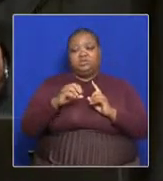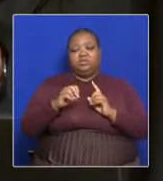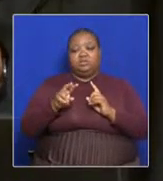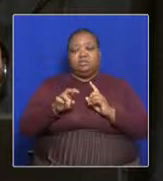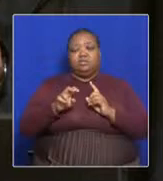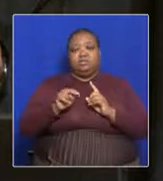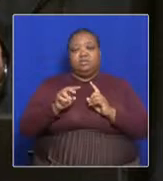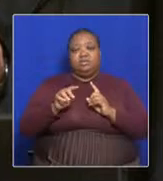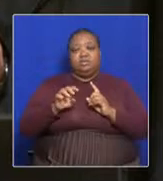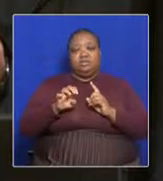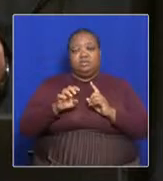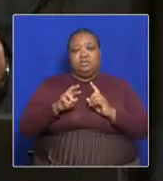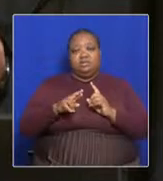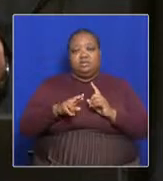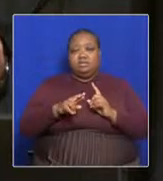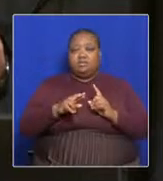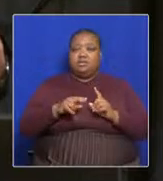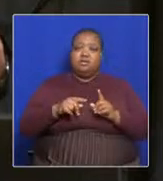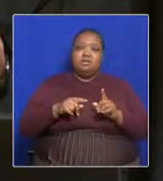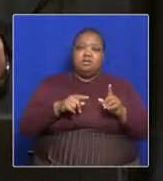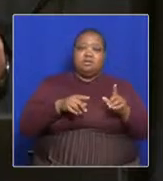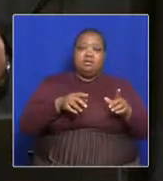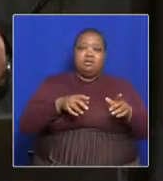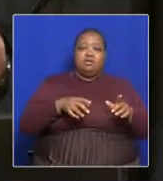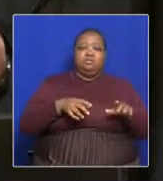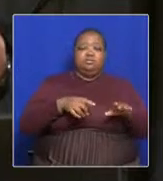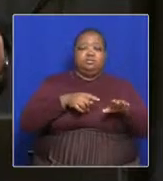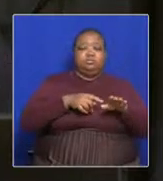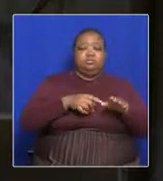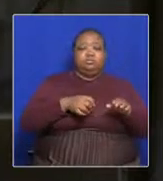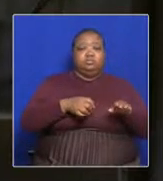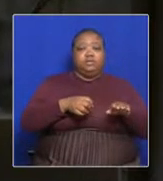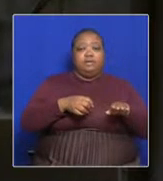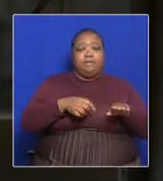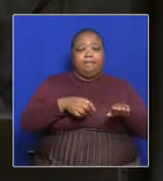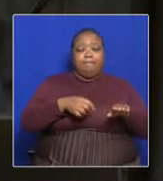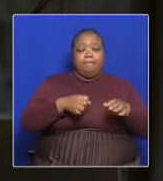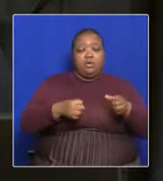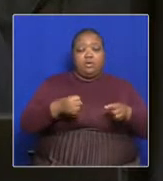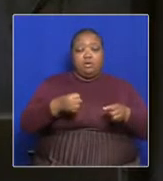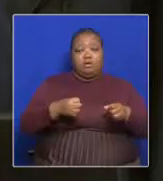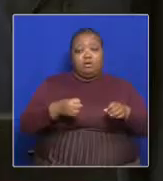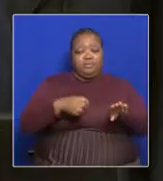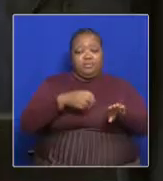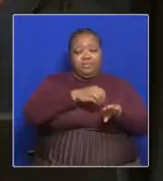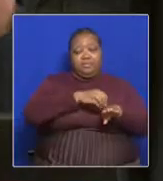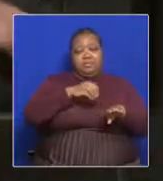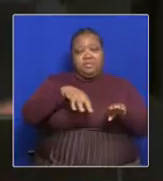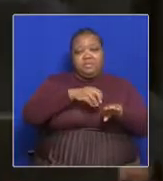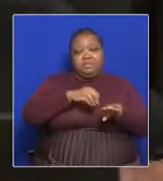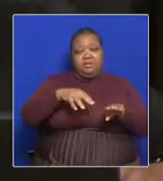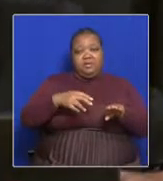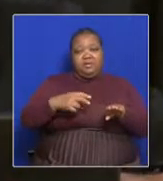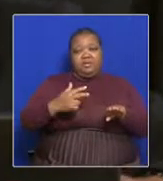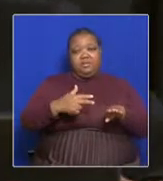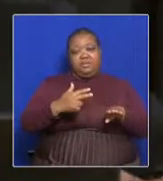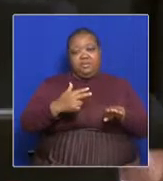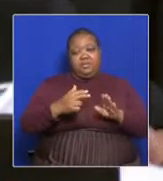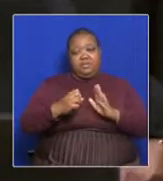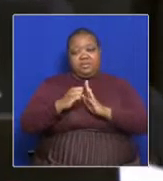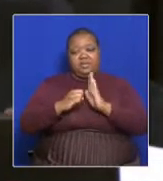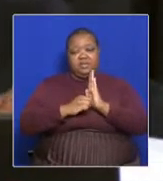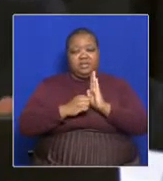we left to go and do our job. So he doesn't say the same thing that you say. I've got his statement, Commissioner.